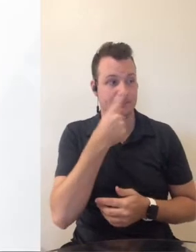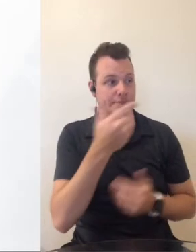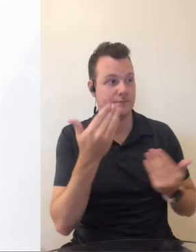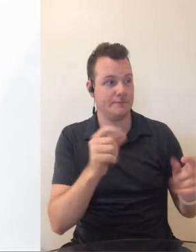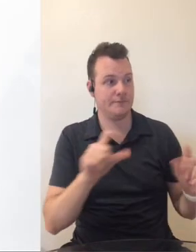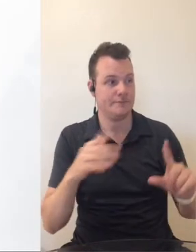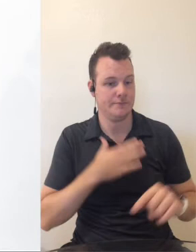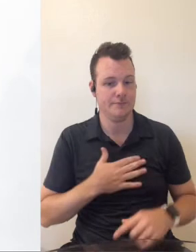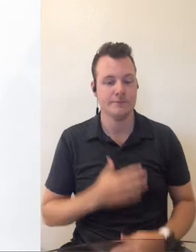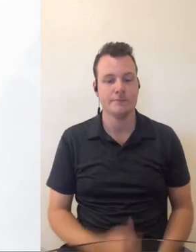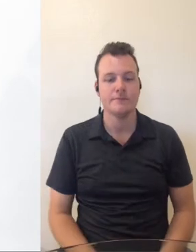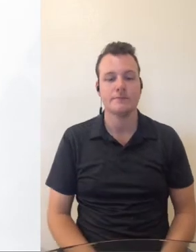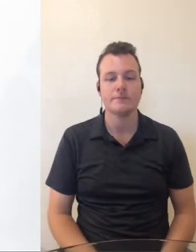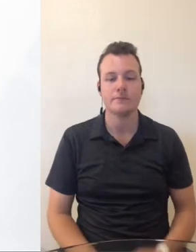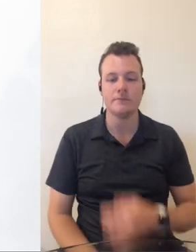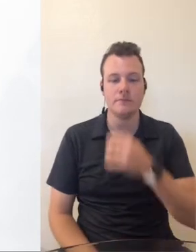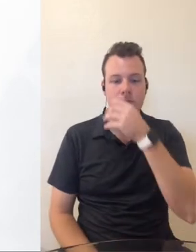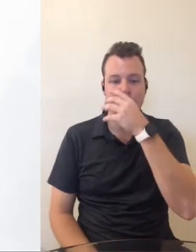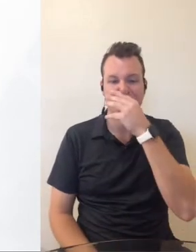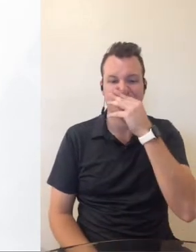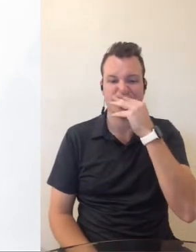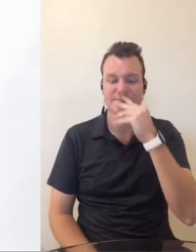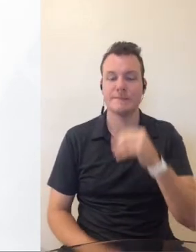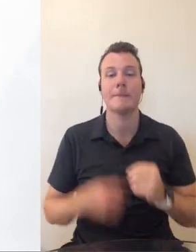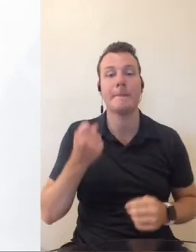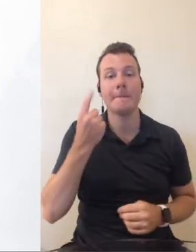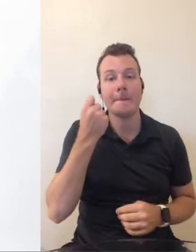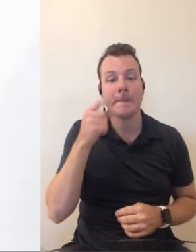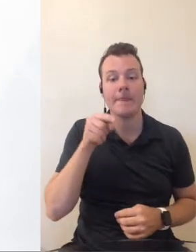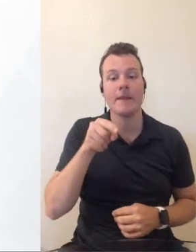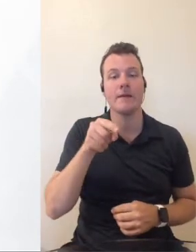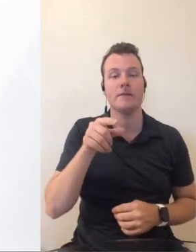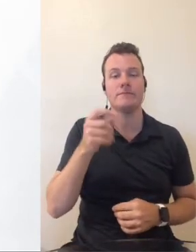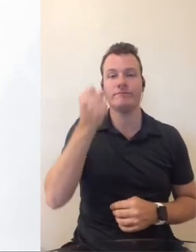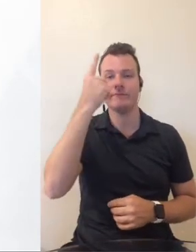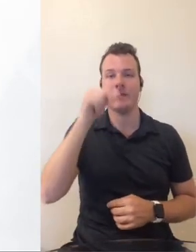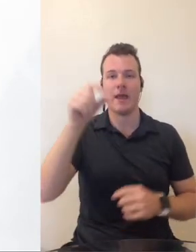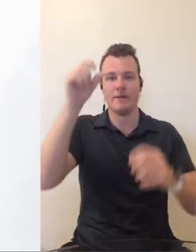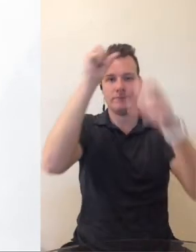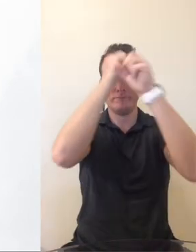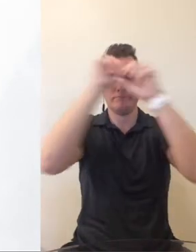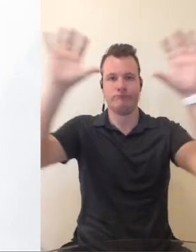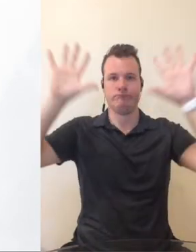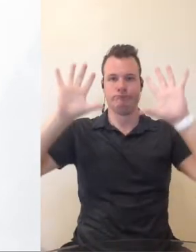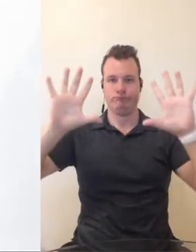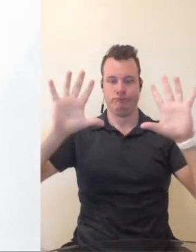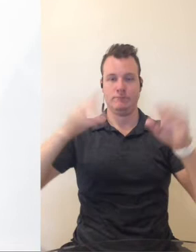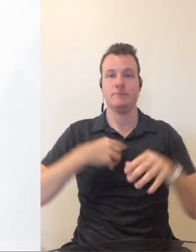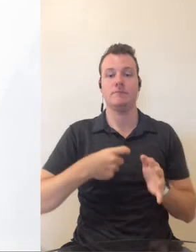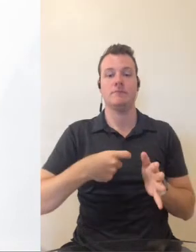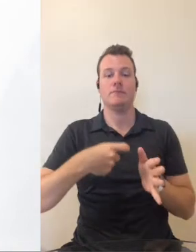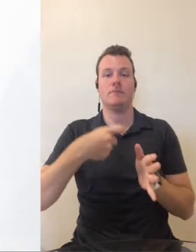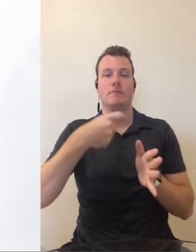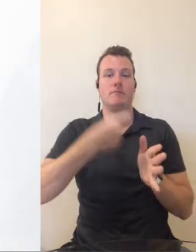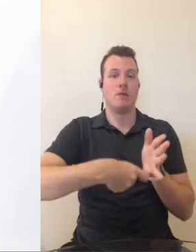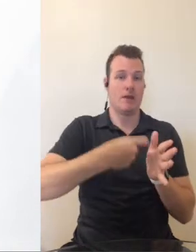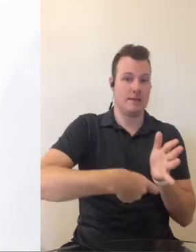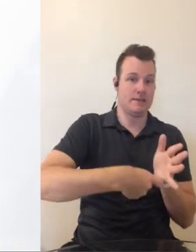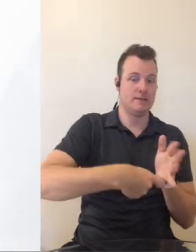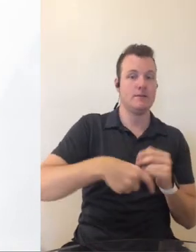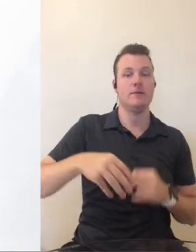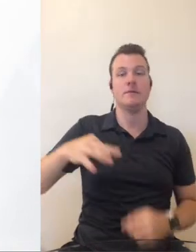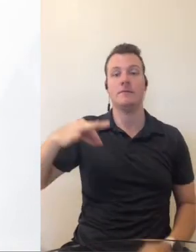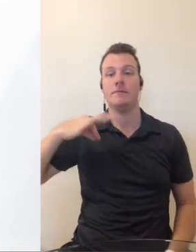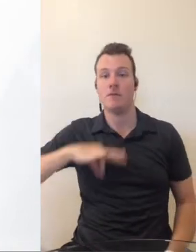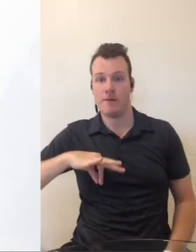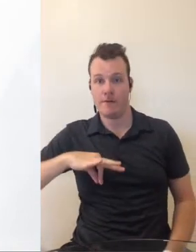please. So what we want to do is, with this framework in mind, so we've got pricing, we've got